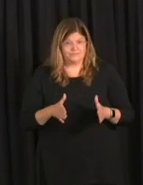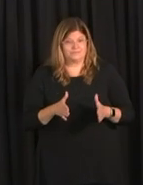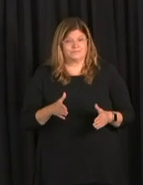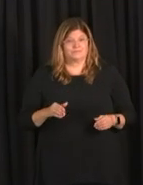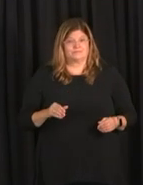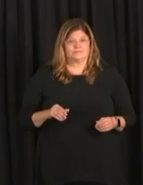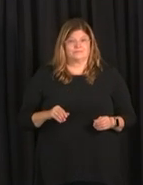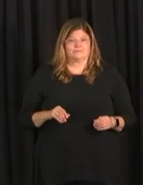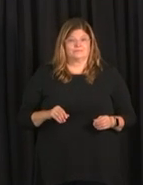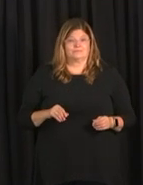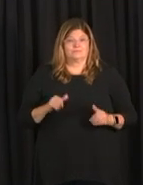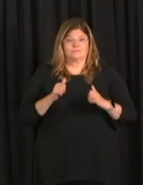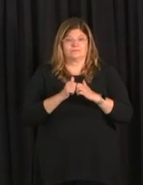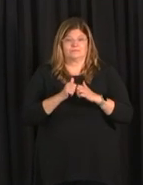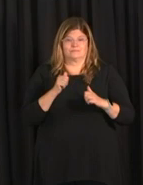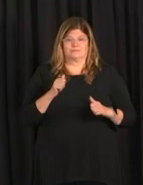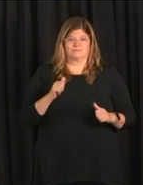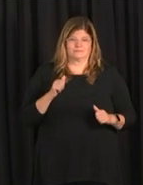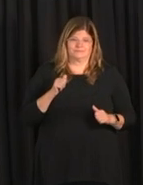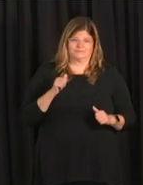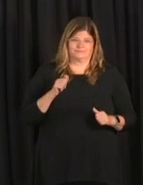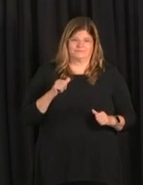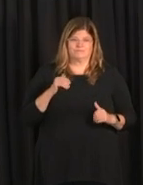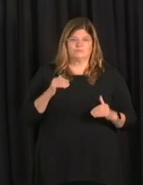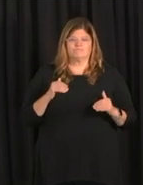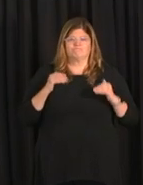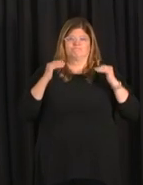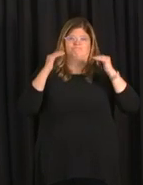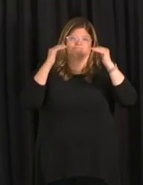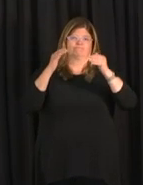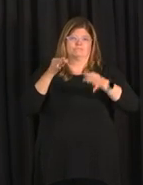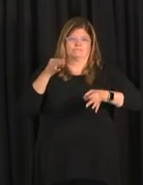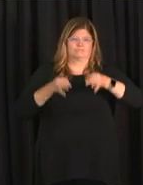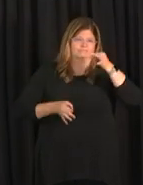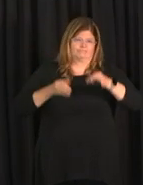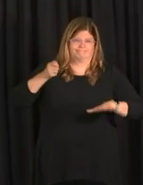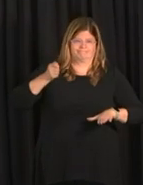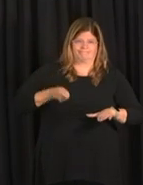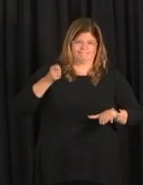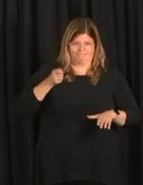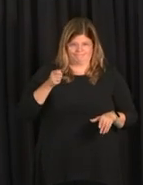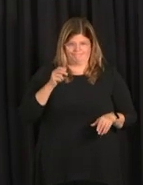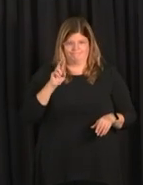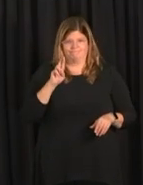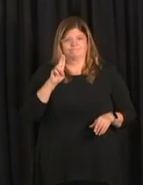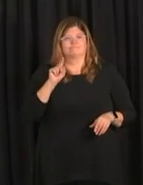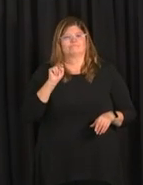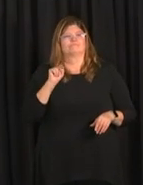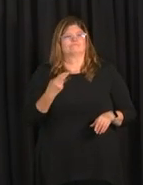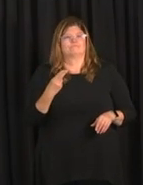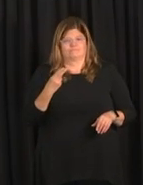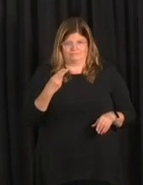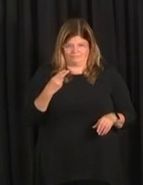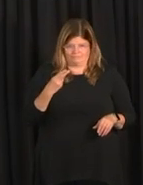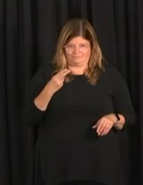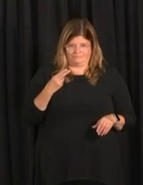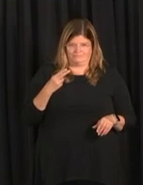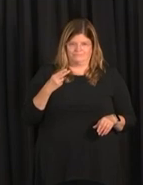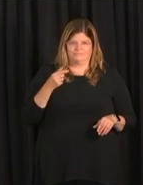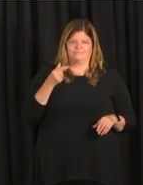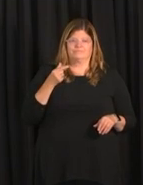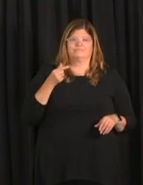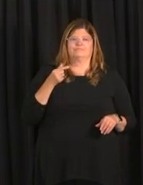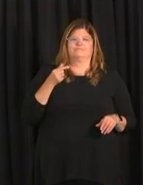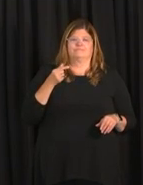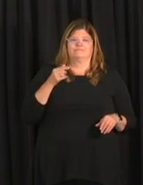Ginsburg's passing, there's an ACA case coming up to the court in November that it now is looking much more likely that the ACA could